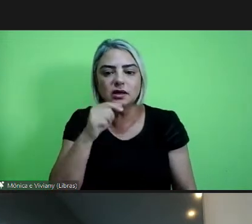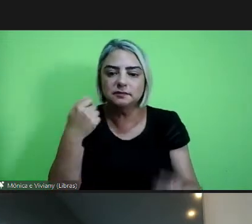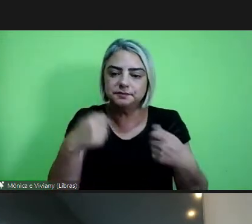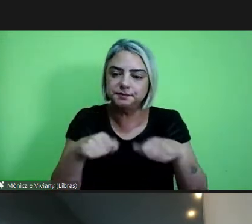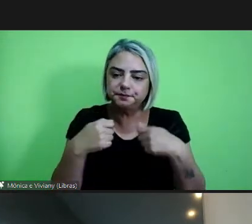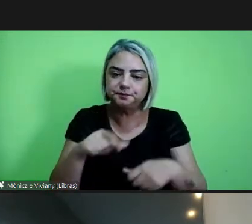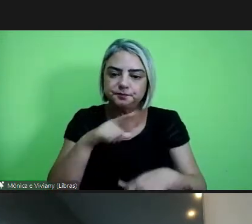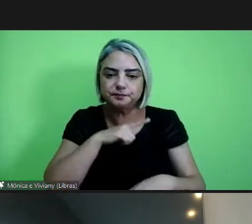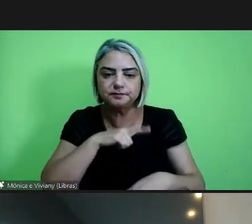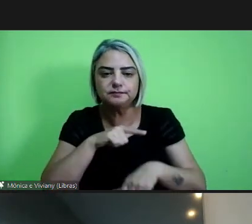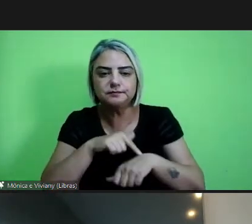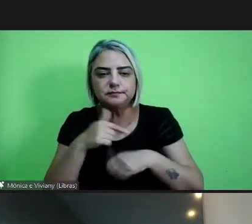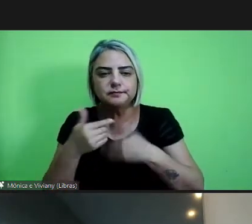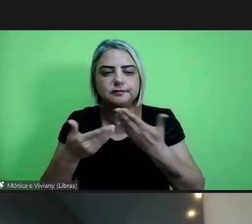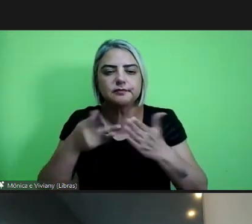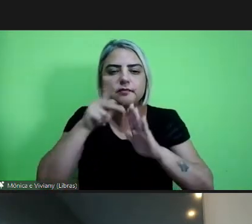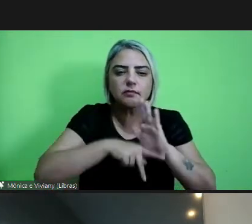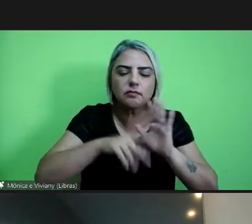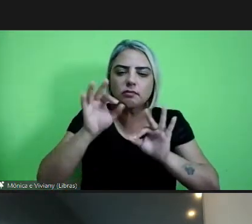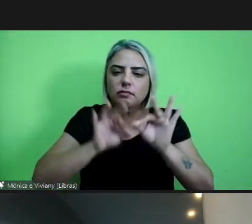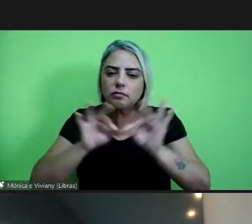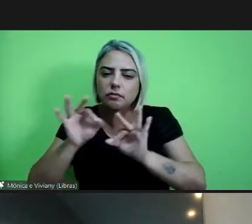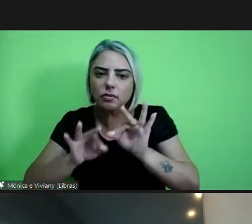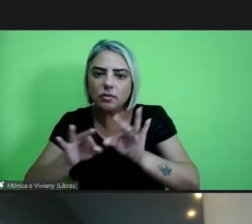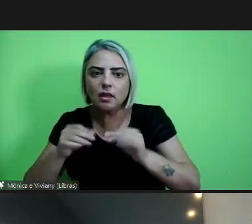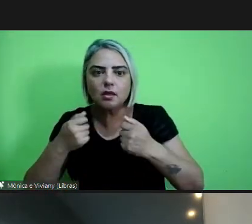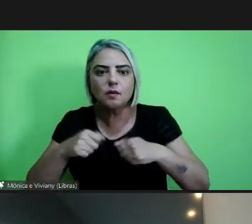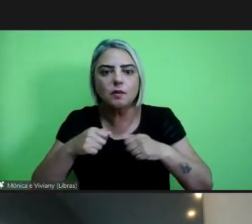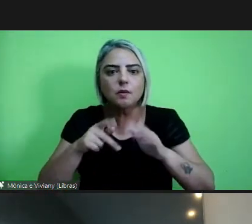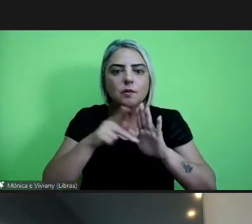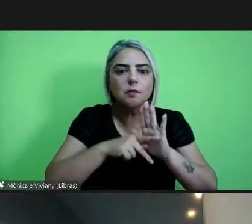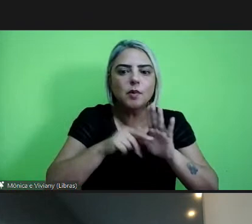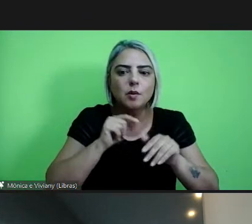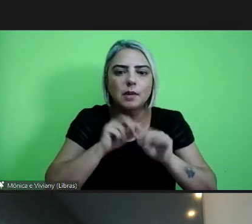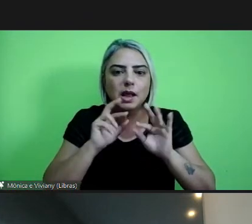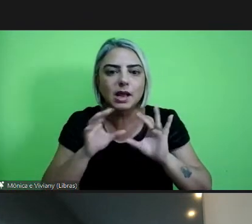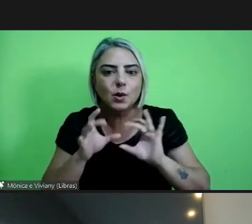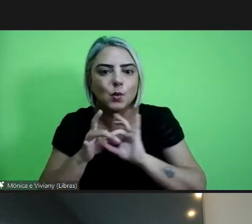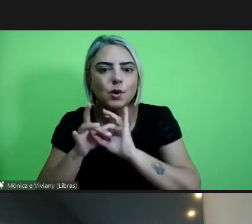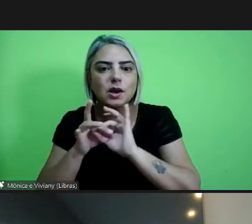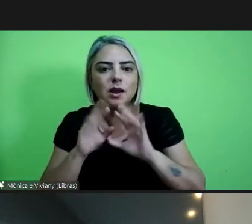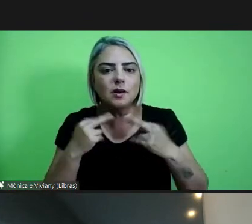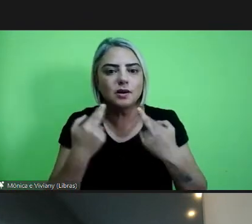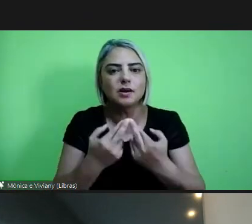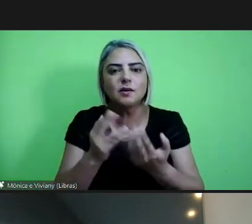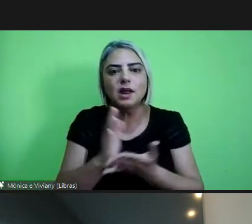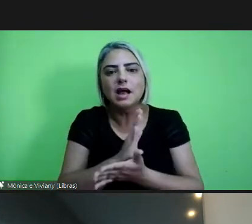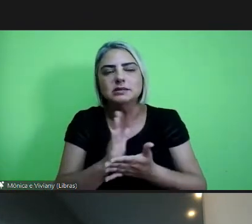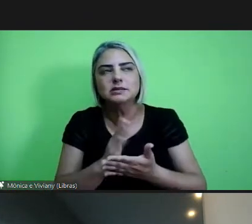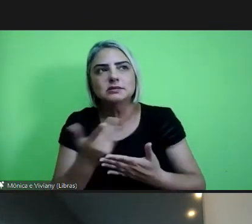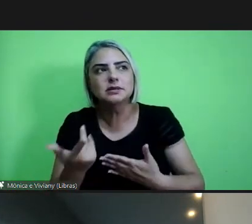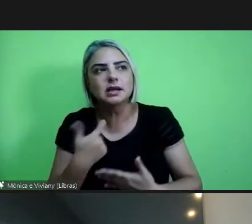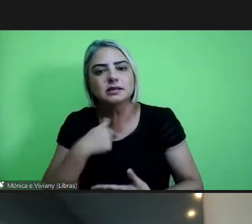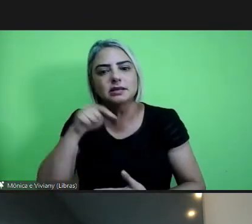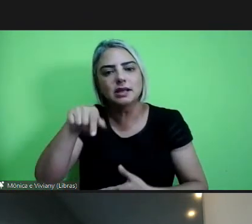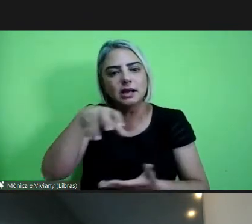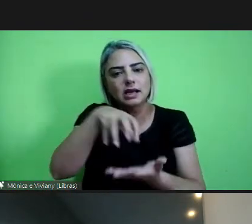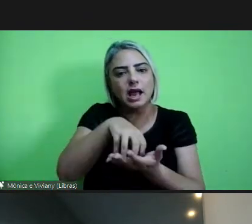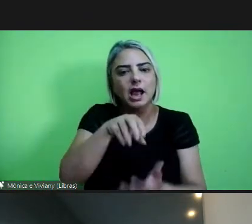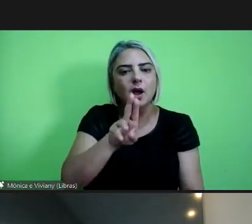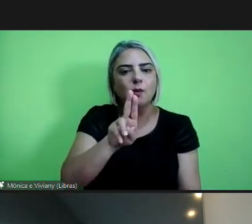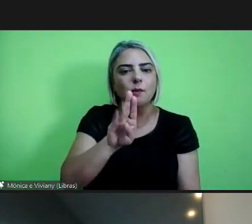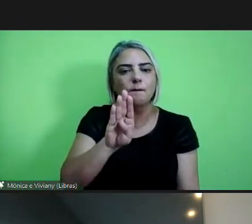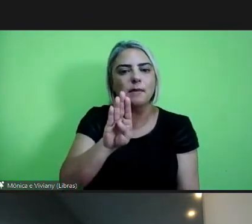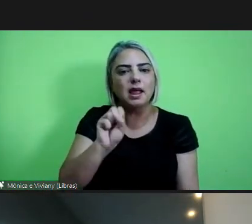that it's understood that it's necessary to have an increase in the planning, it's necessary to have an increase in the meetings, and most of the times, we in